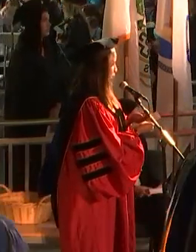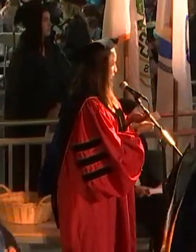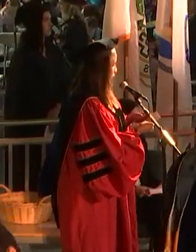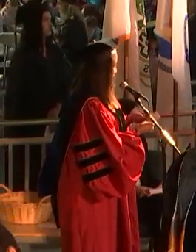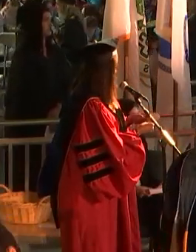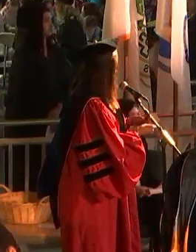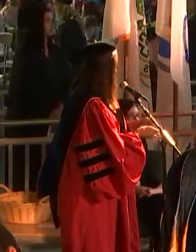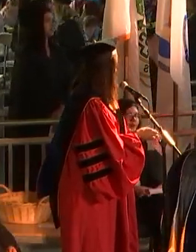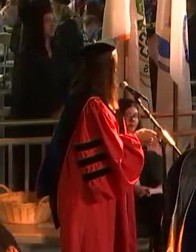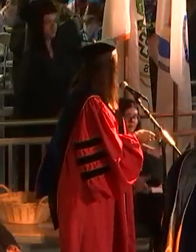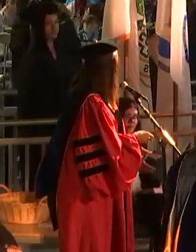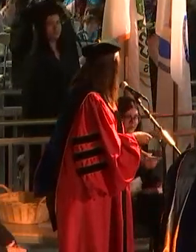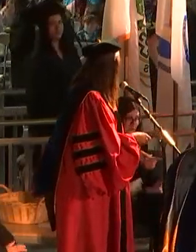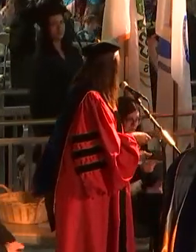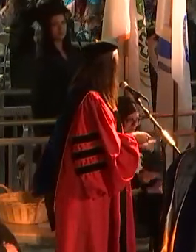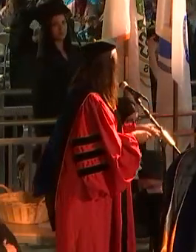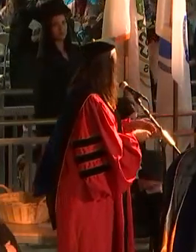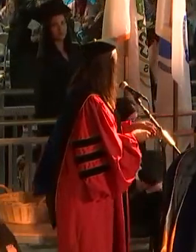Nicole N. Rodriguez.